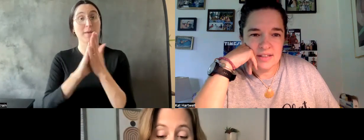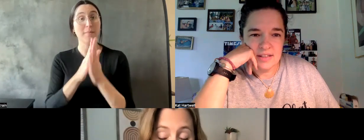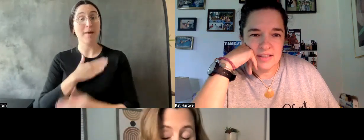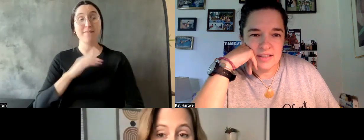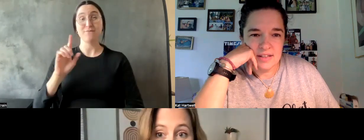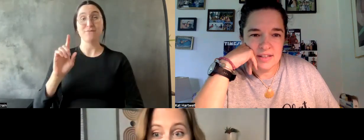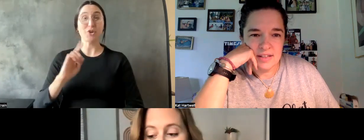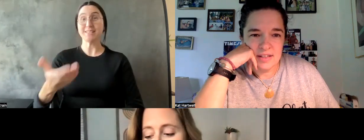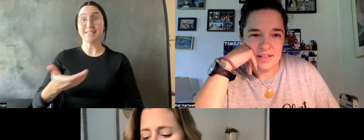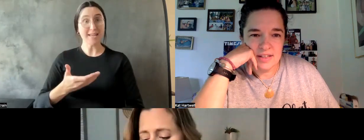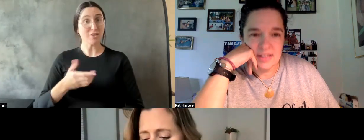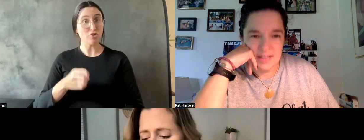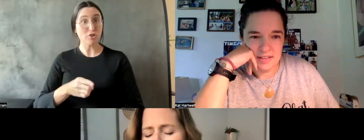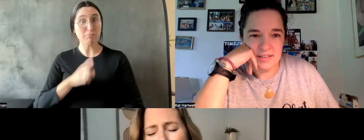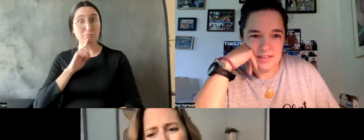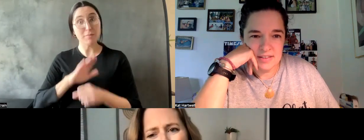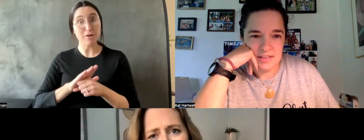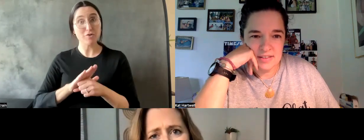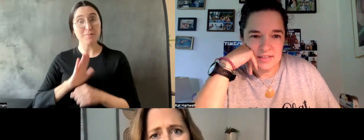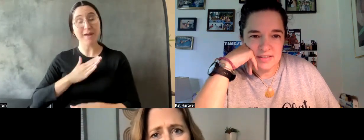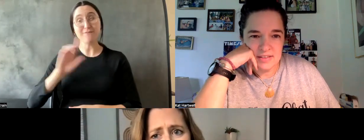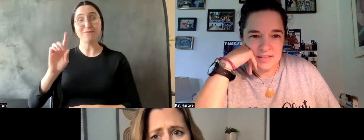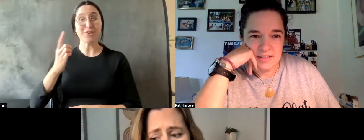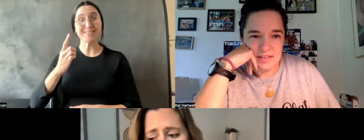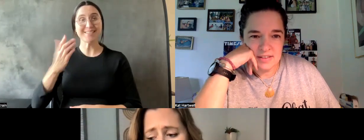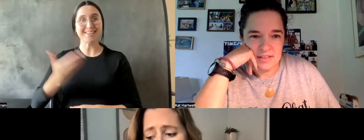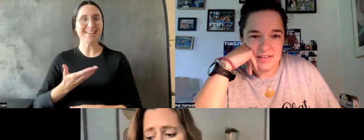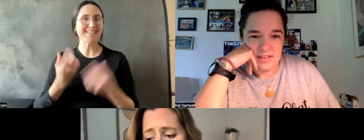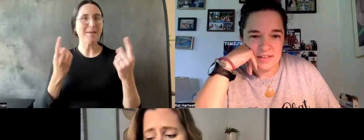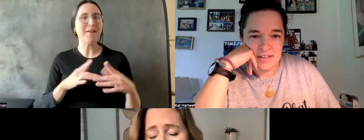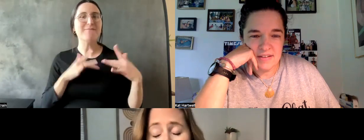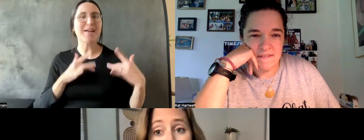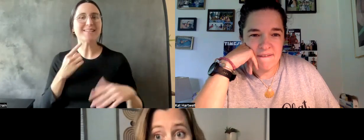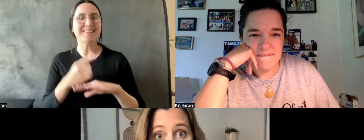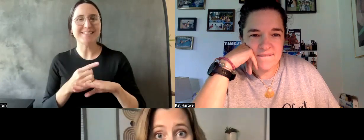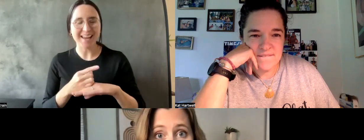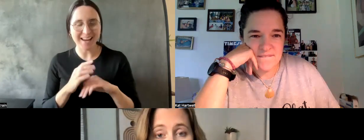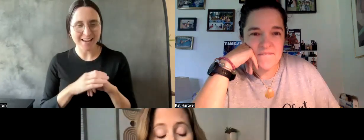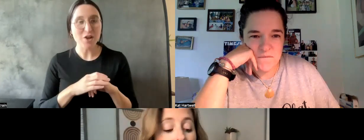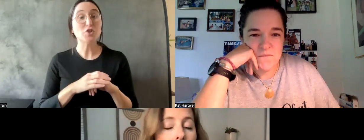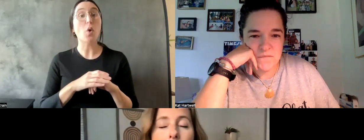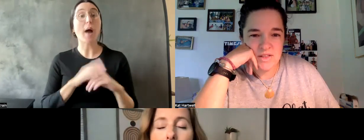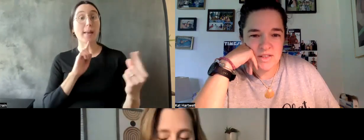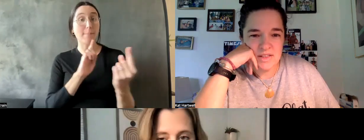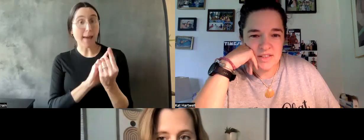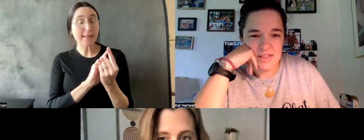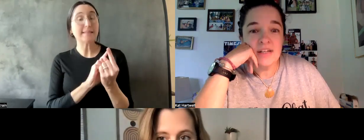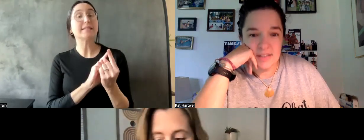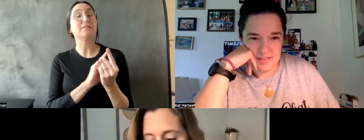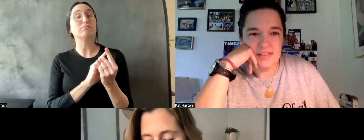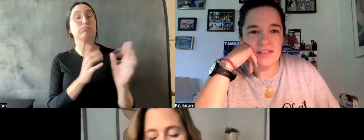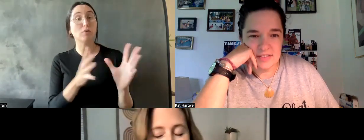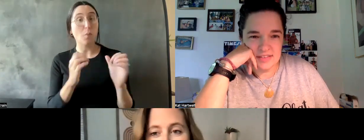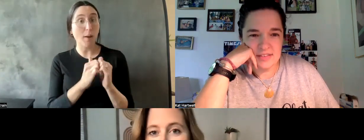for my very first episode. And I was like, is there any way that you can put me in touch with Neil? Because I'd love for him to come on